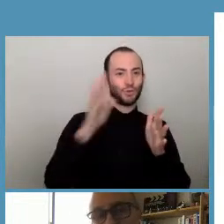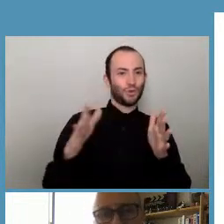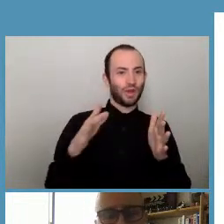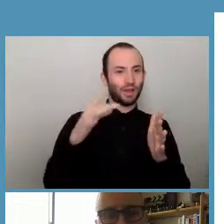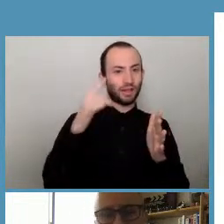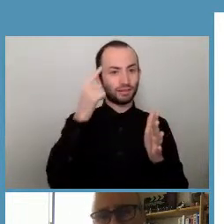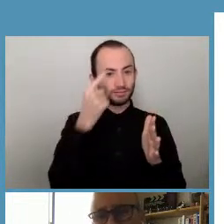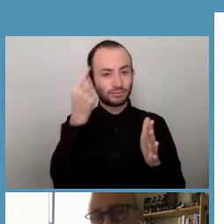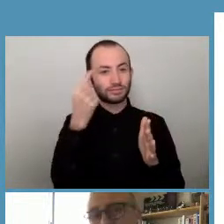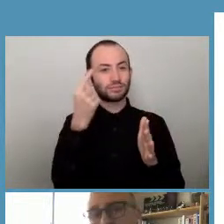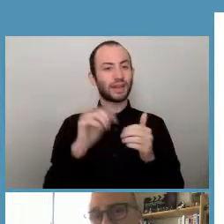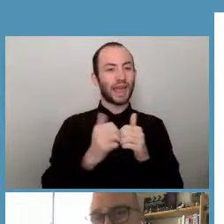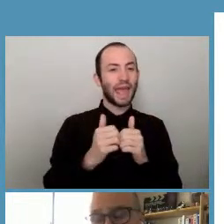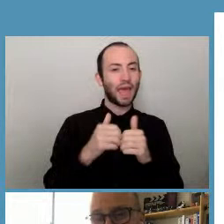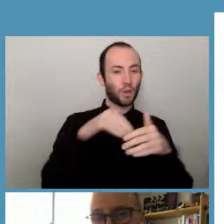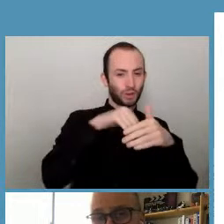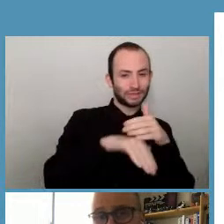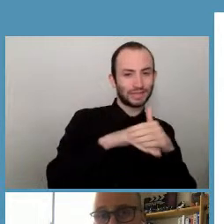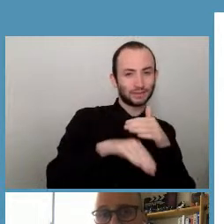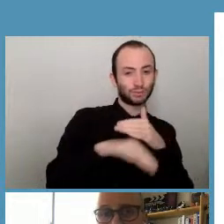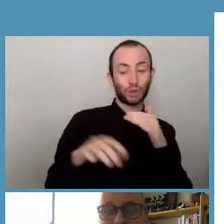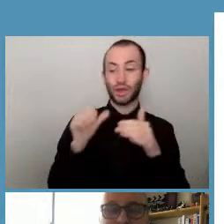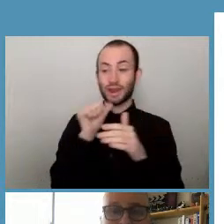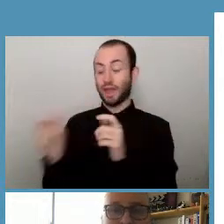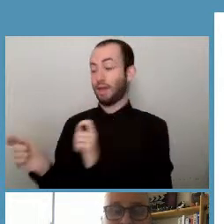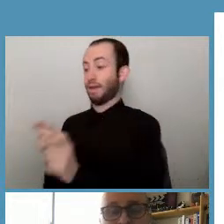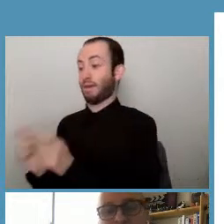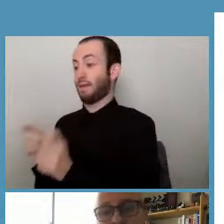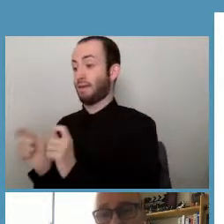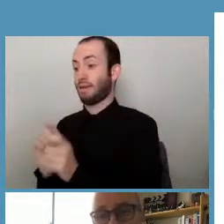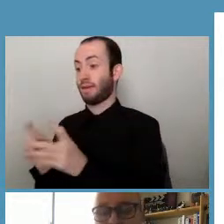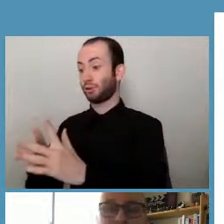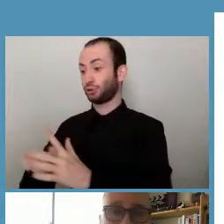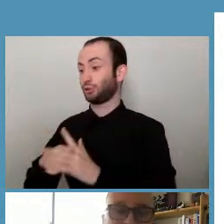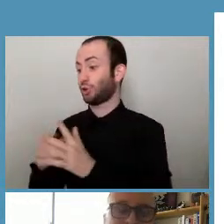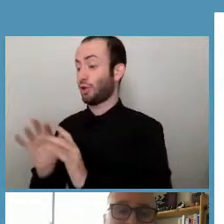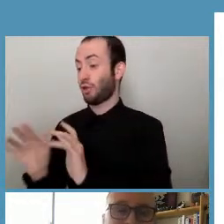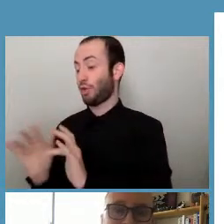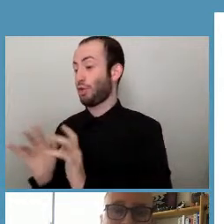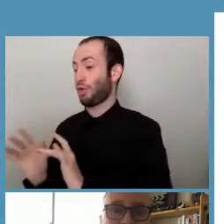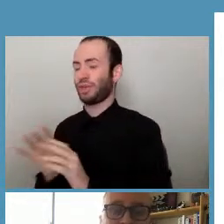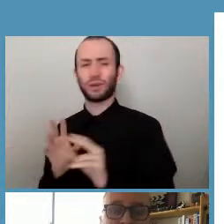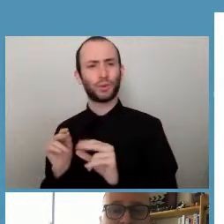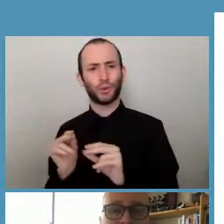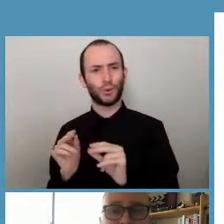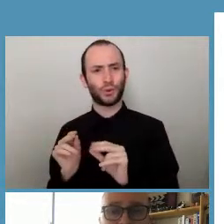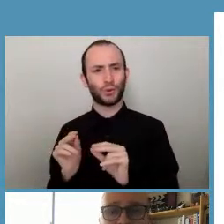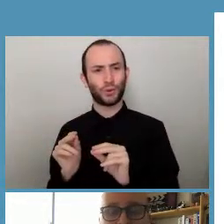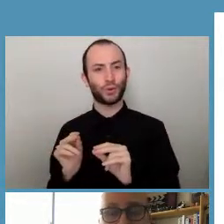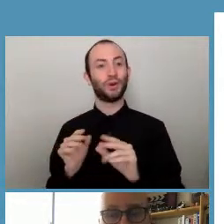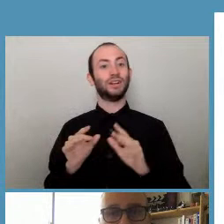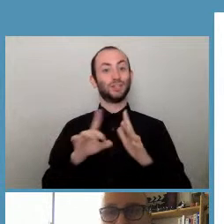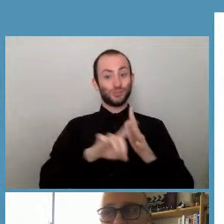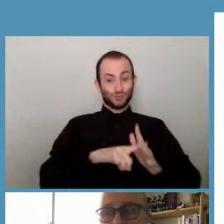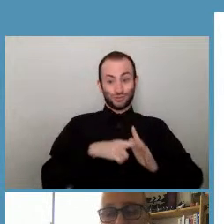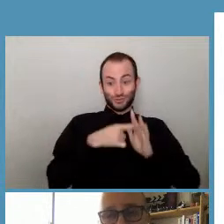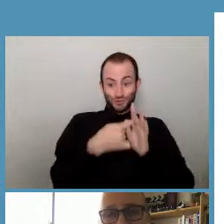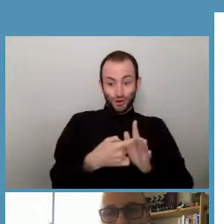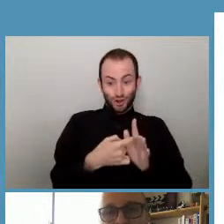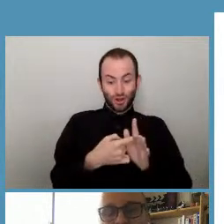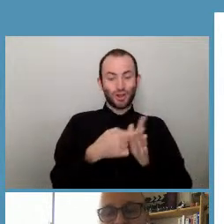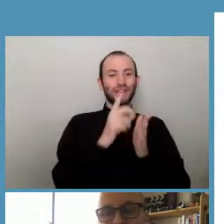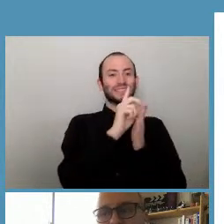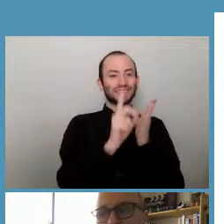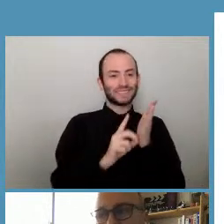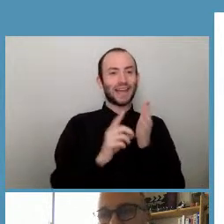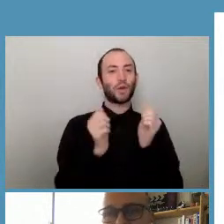down, we don't have to try and figure out how to change what we were thinking about, because there's no need to change, because we've been thinking about everyone at the beginning and